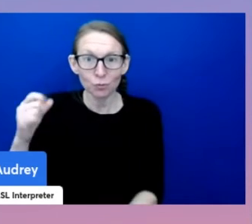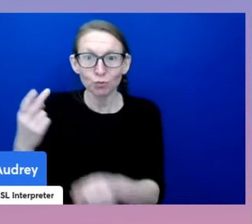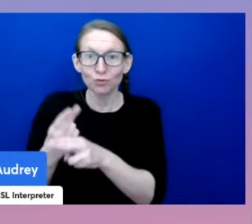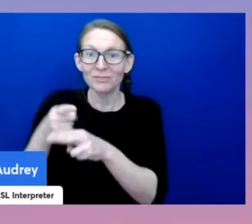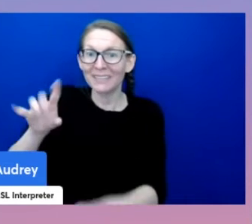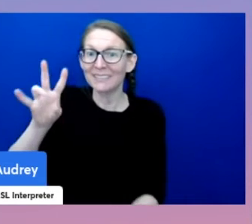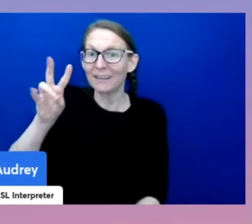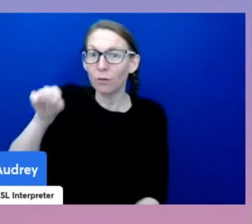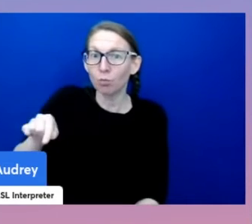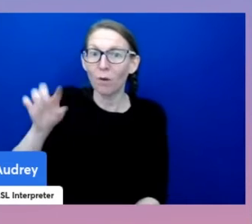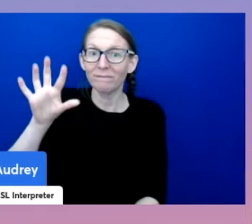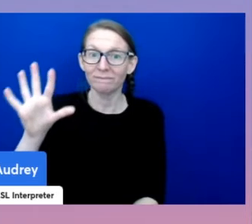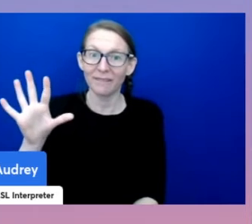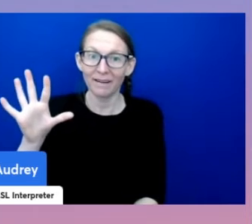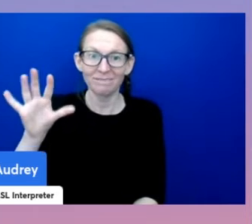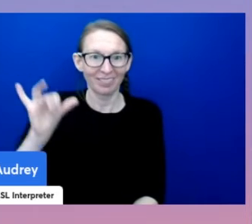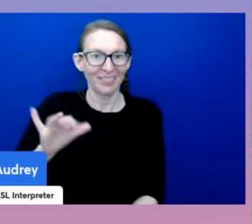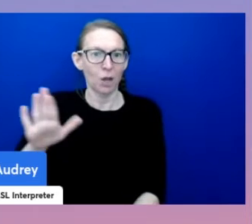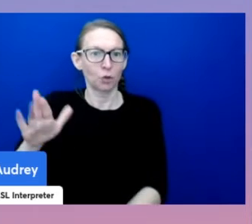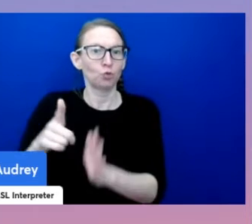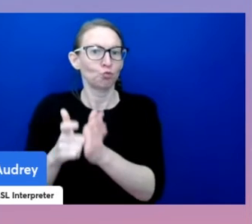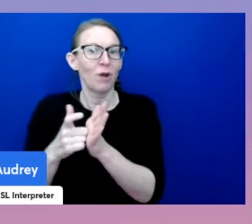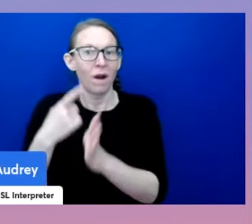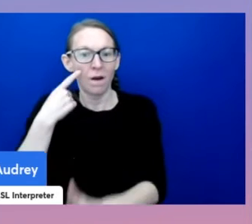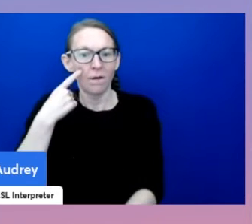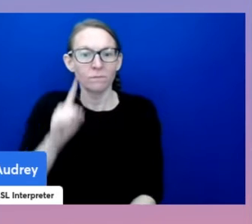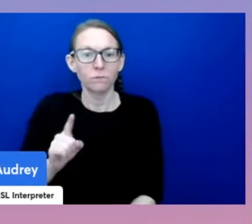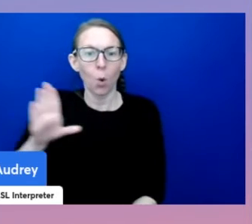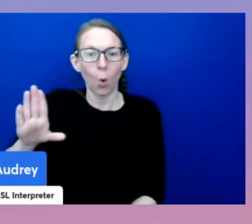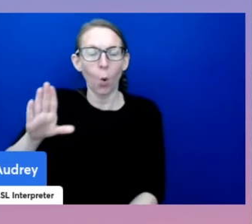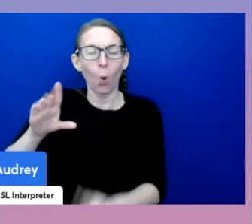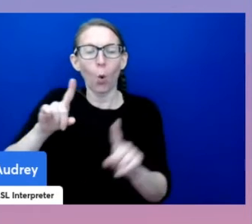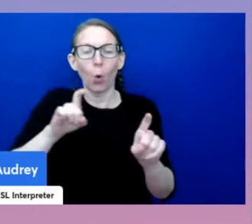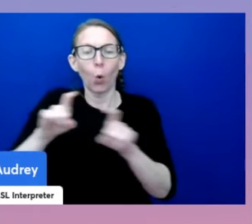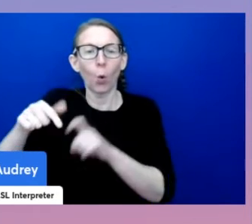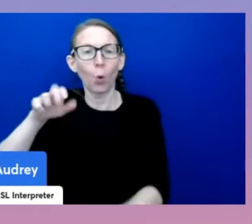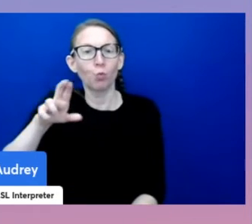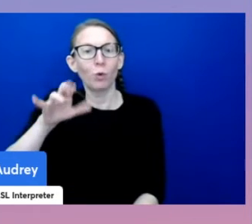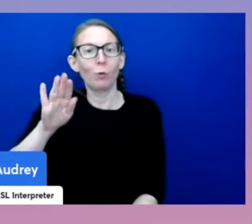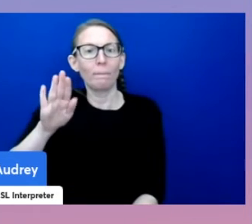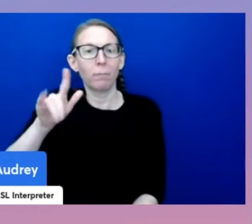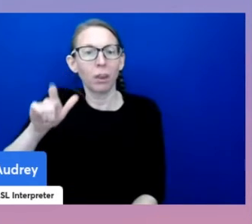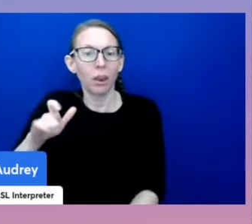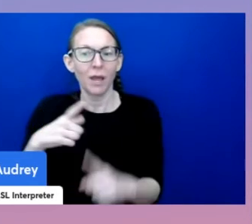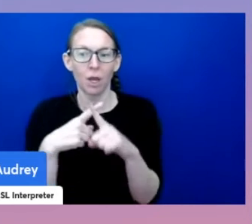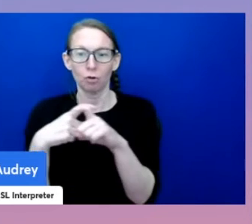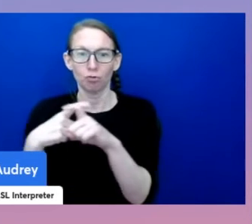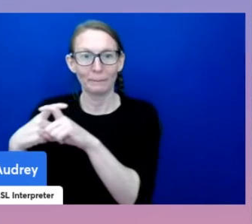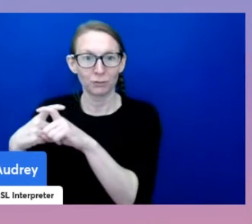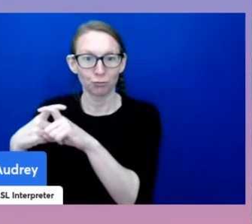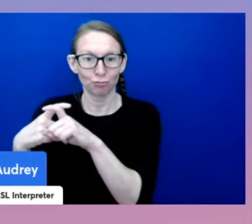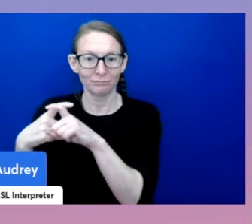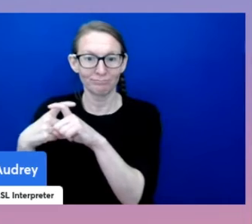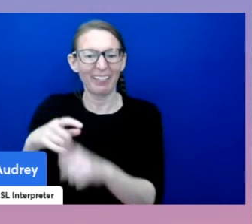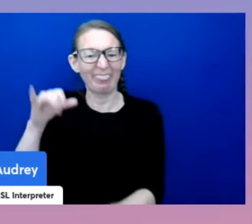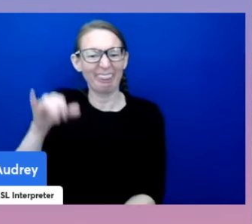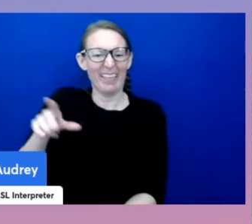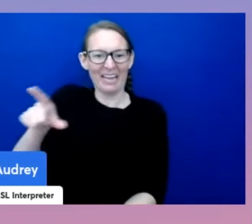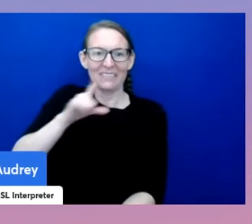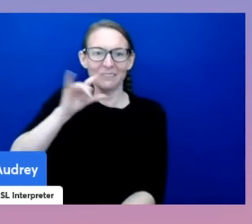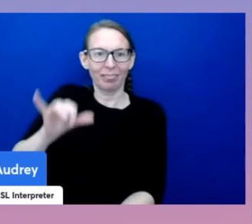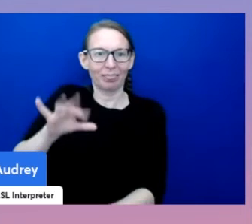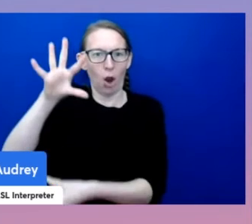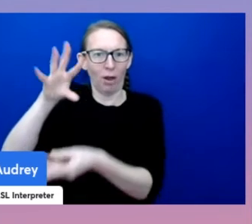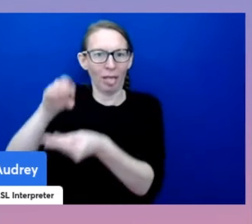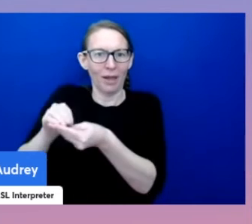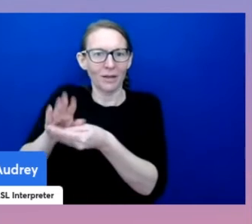7.5, which is required for curable encryption. And then this is the collection. This is the